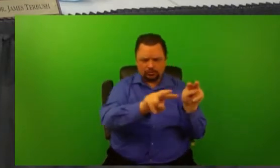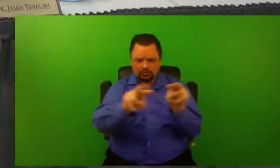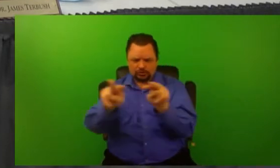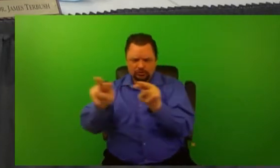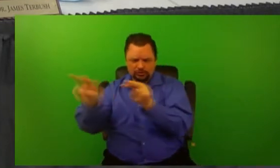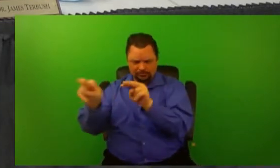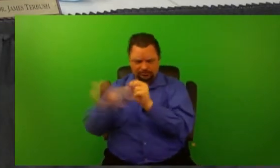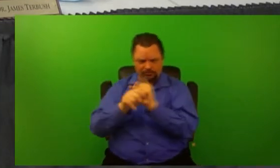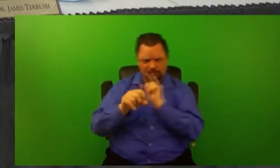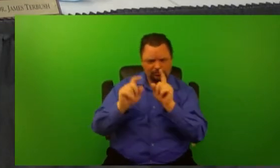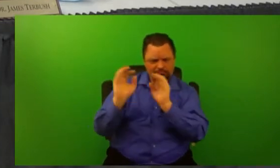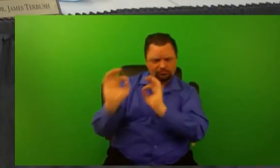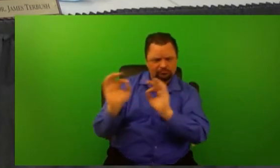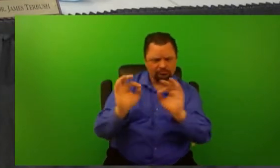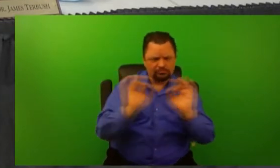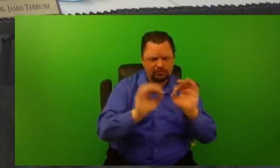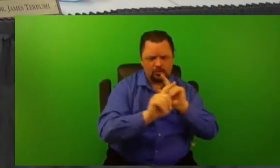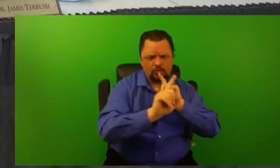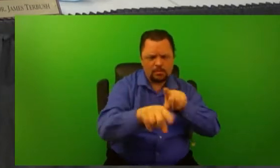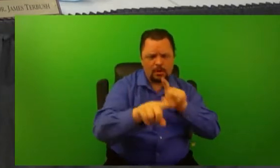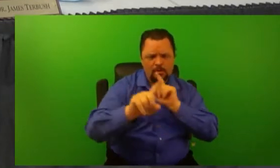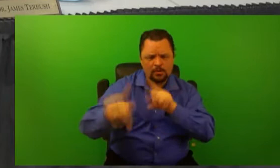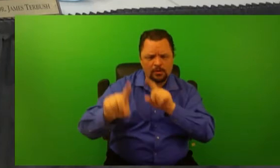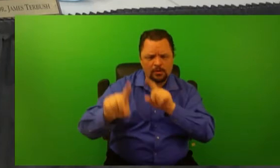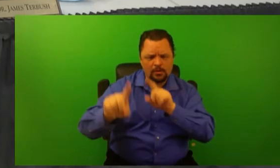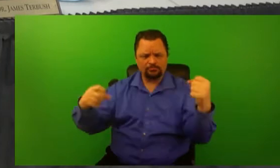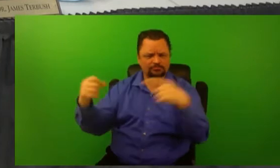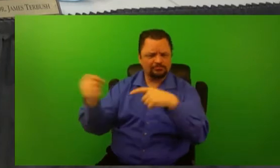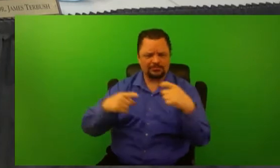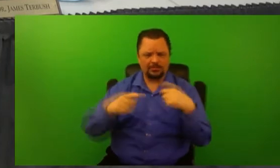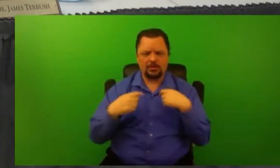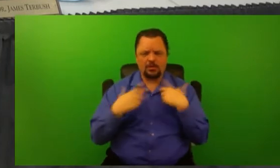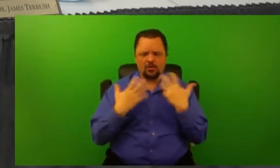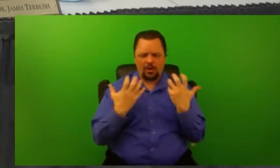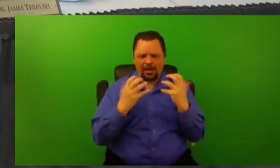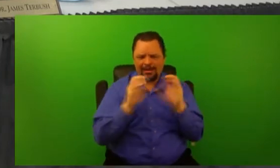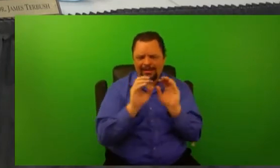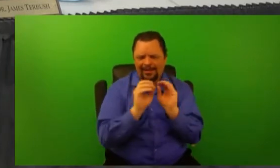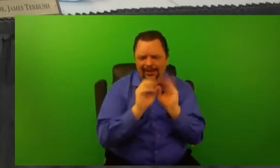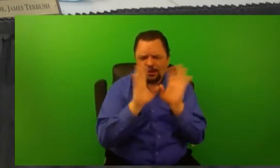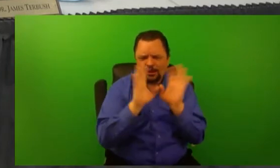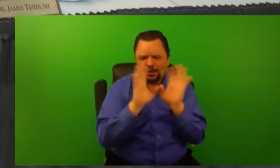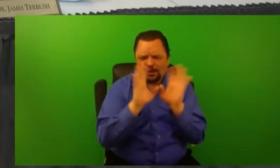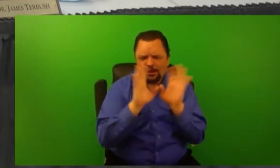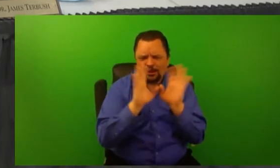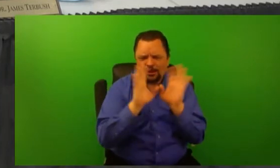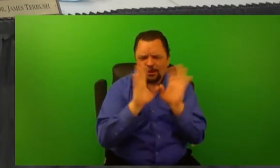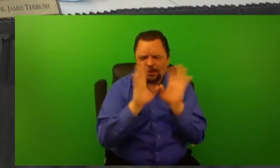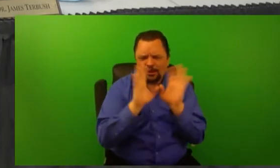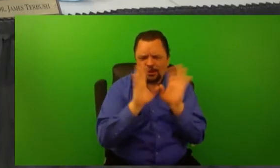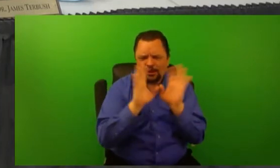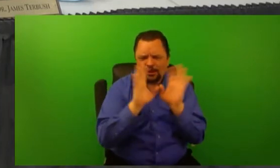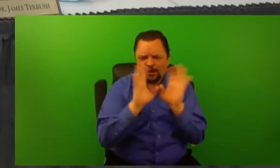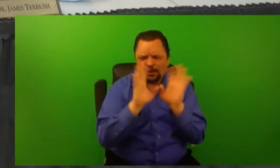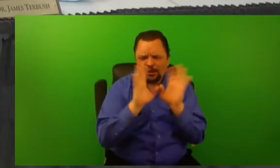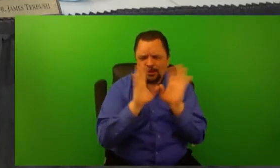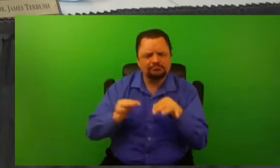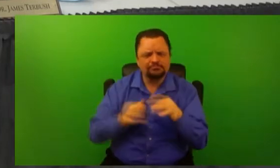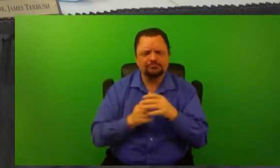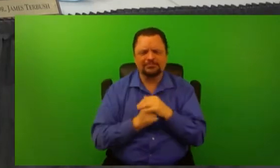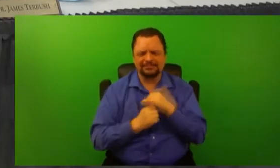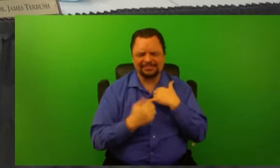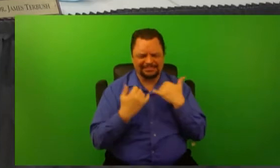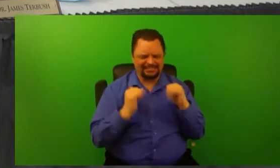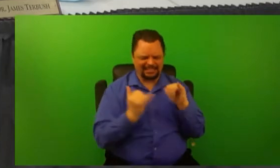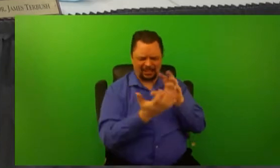that they're going to respond, or I'm just for some clarity of, I mean, I know we eventually learn that, and I know you're still working it out, so I'm not